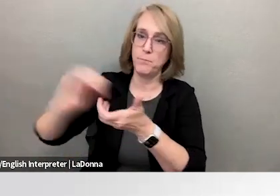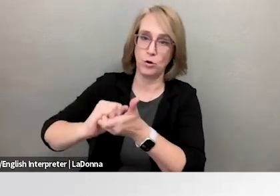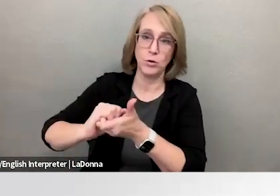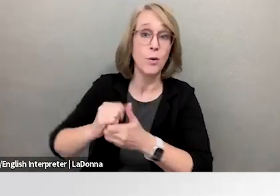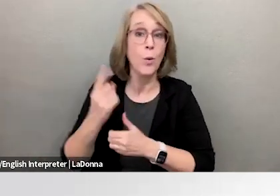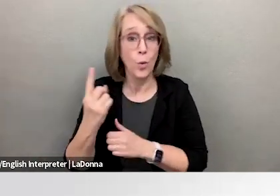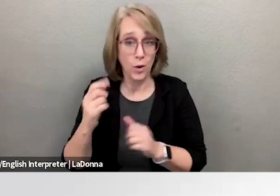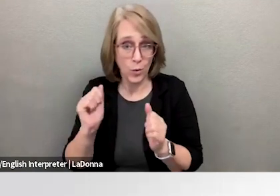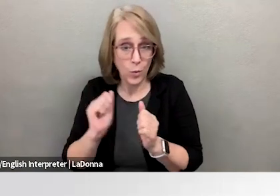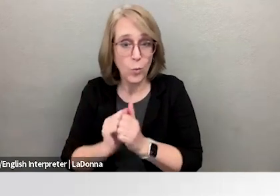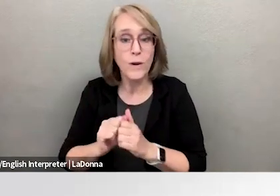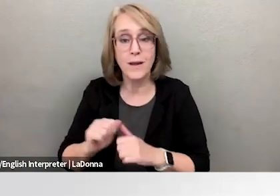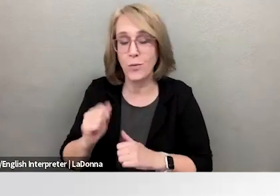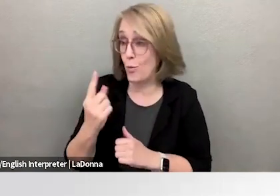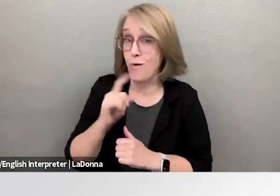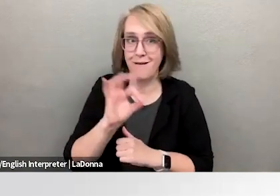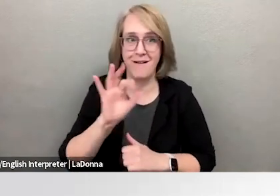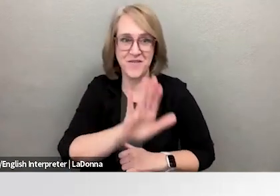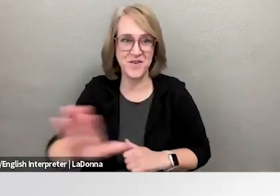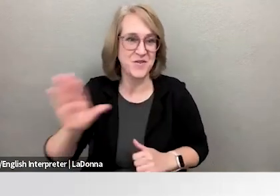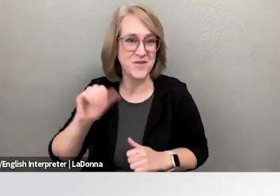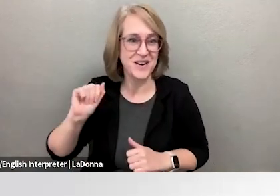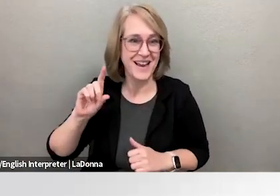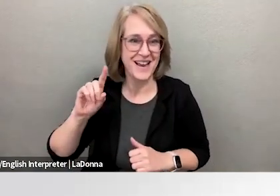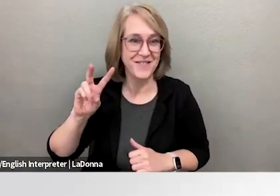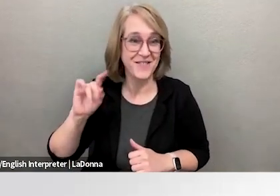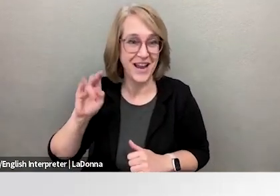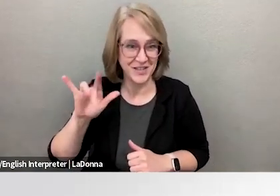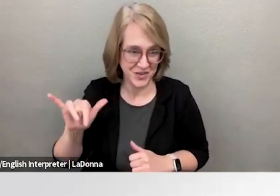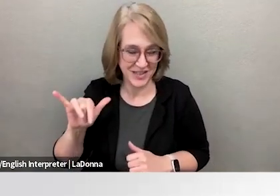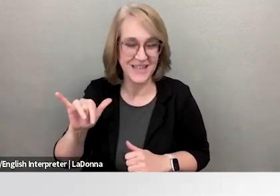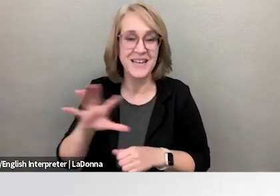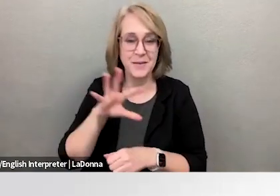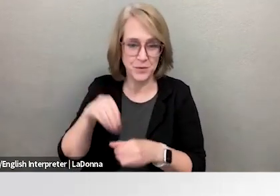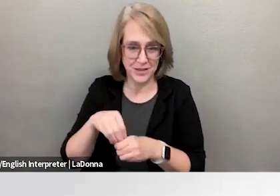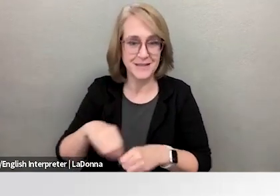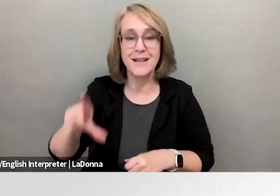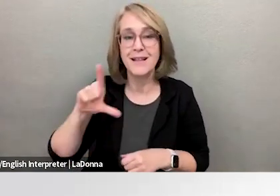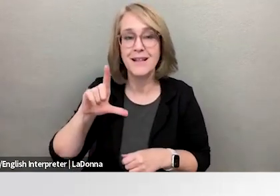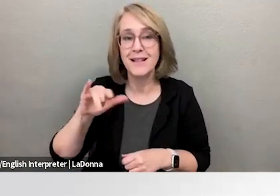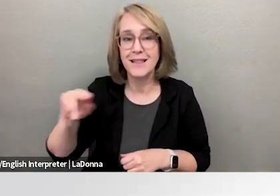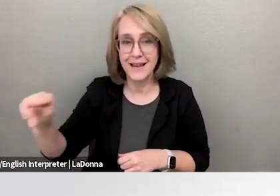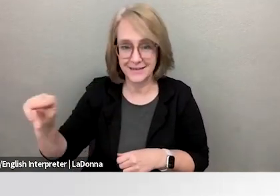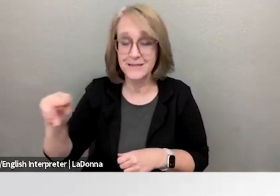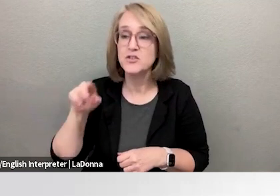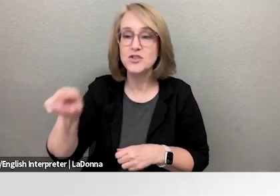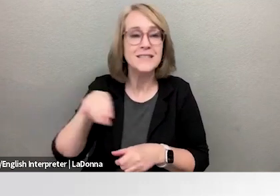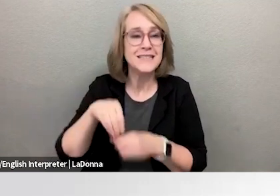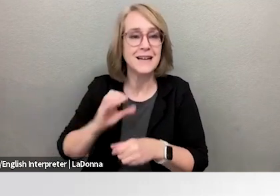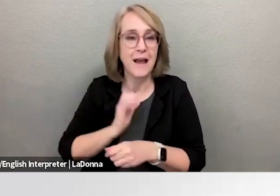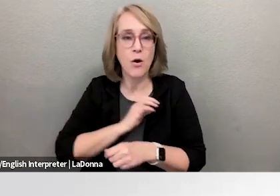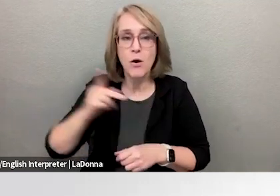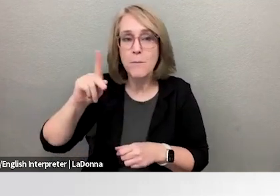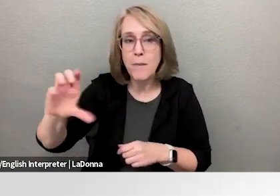Lynn Gall, one of your advisory participants, and she's with our public health